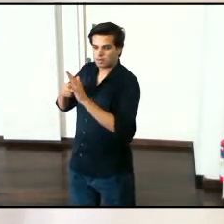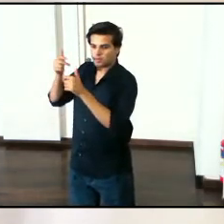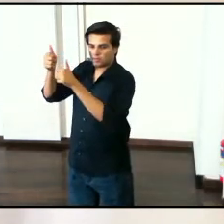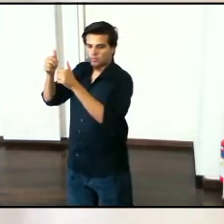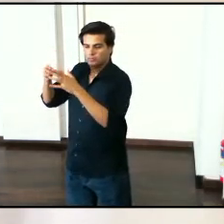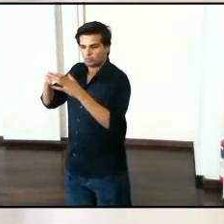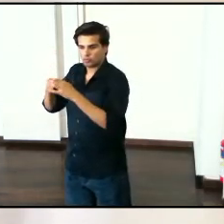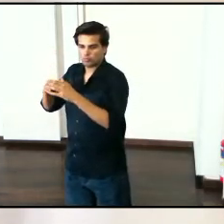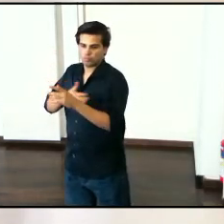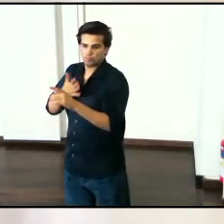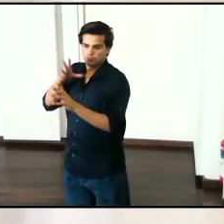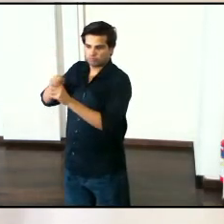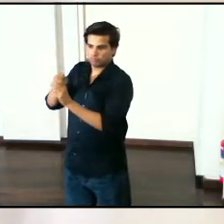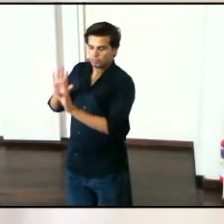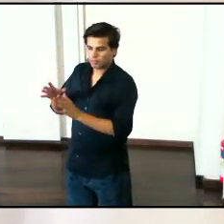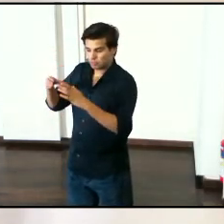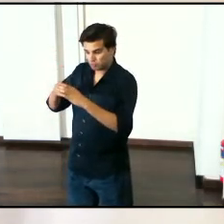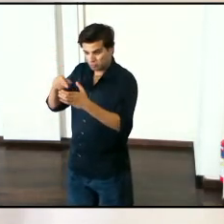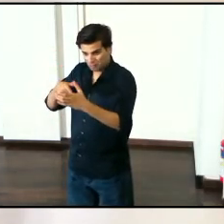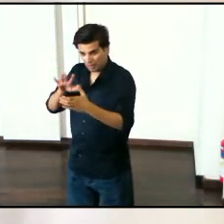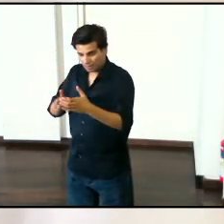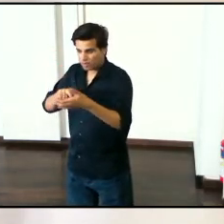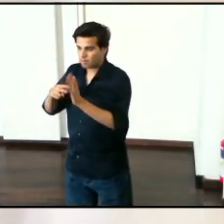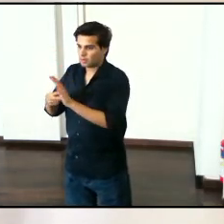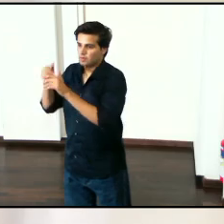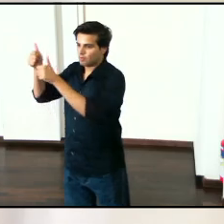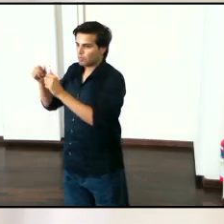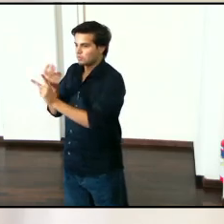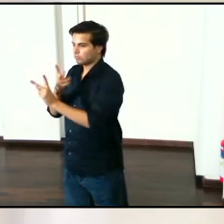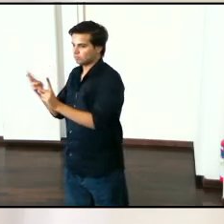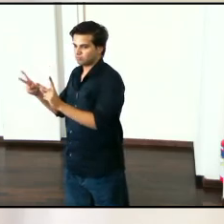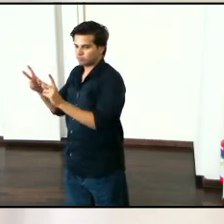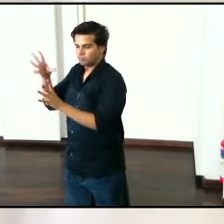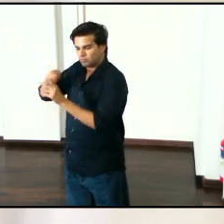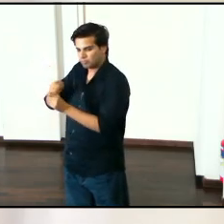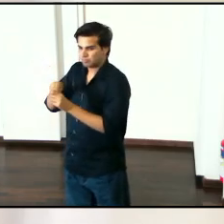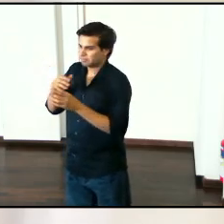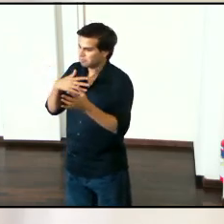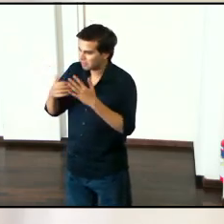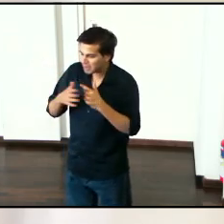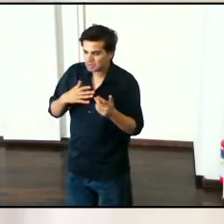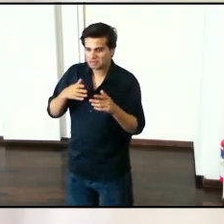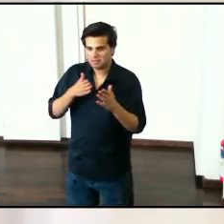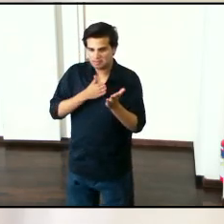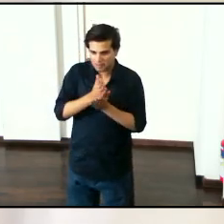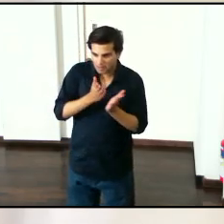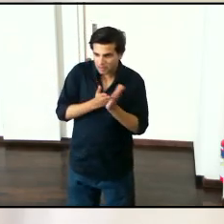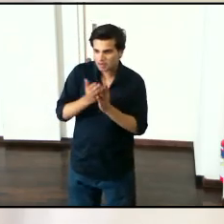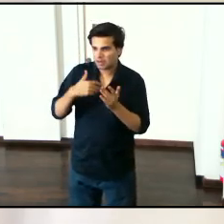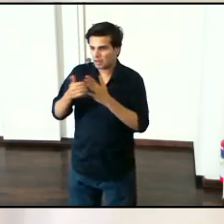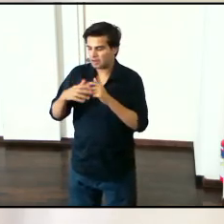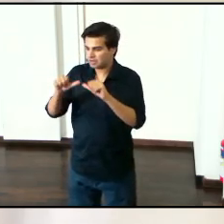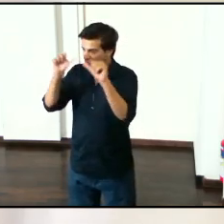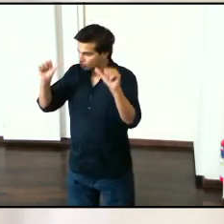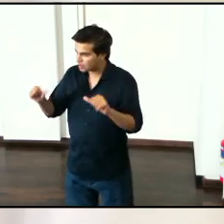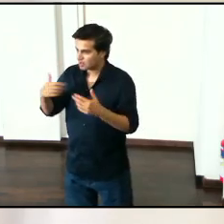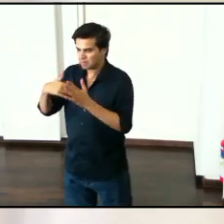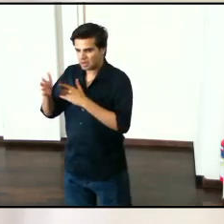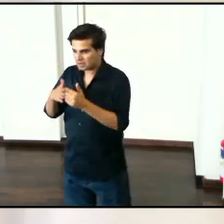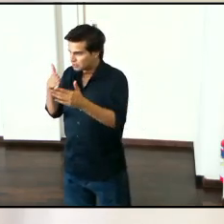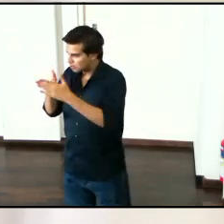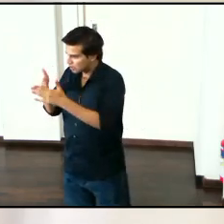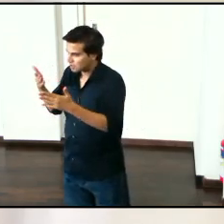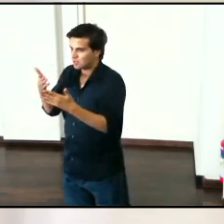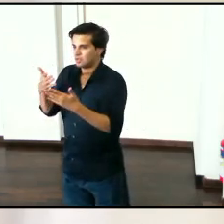existed. And the fact that these groups existed means that in whatever way or shape, there were struggles that were going on,